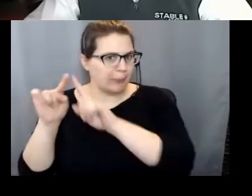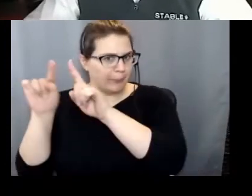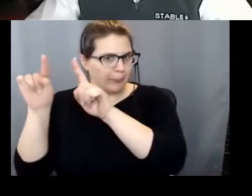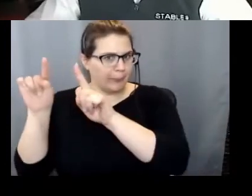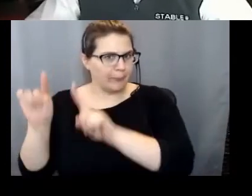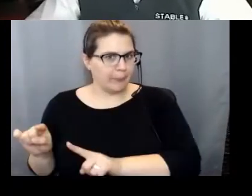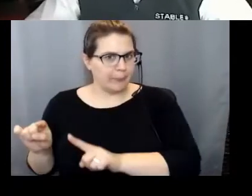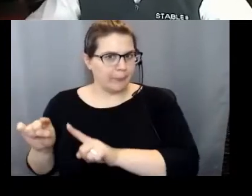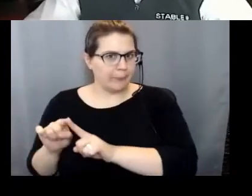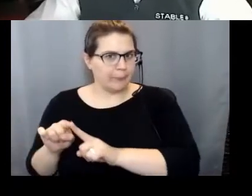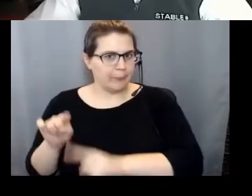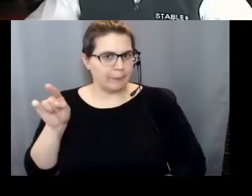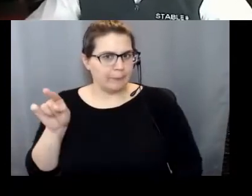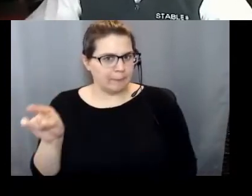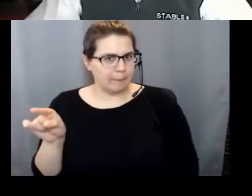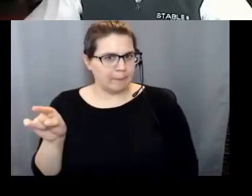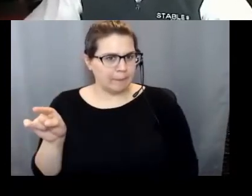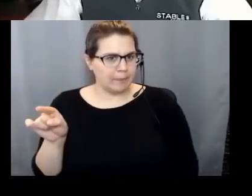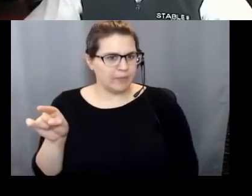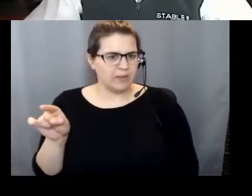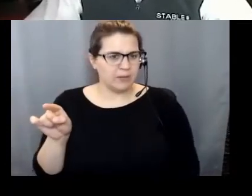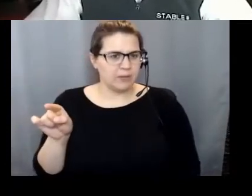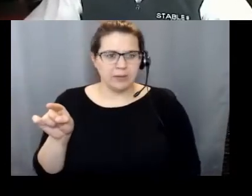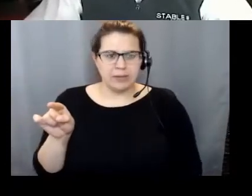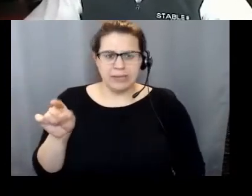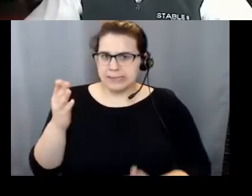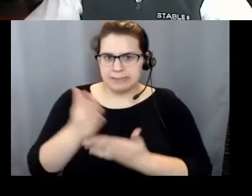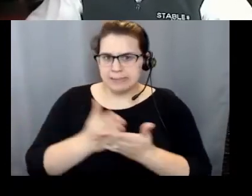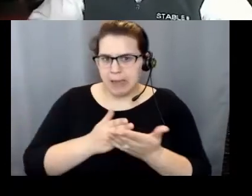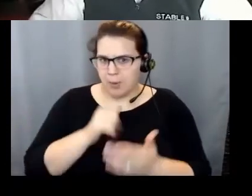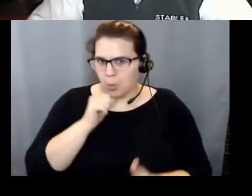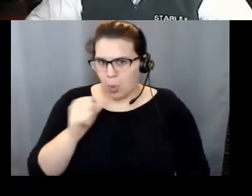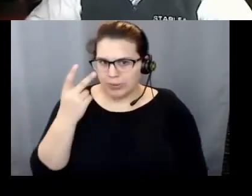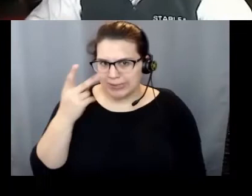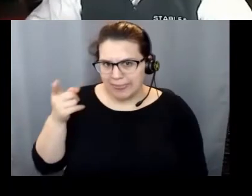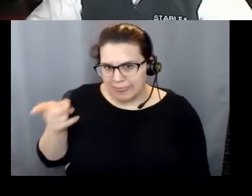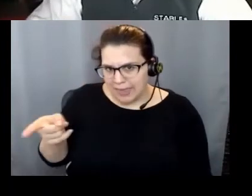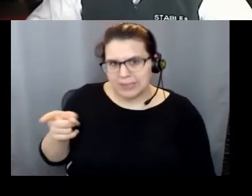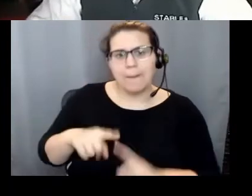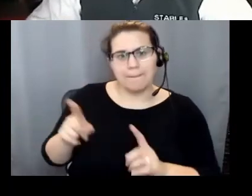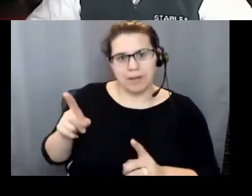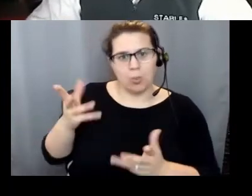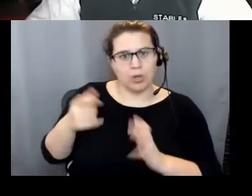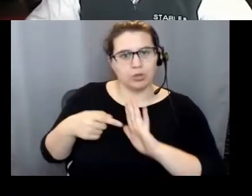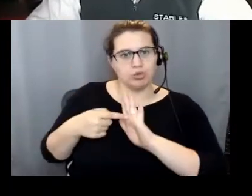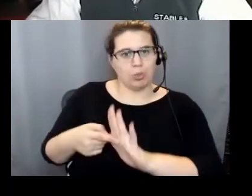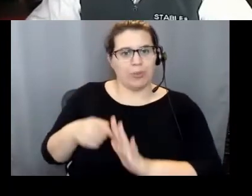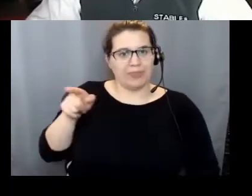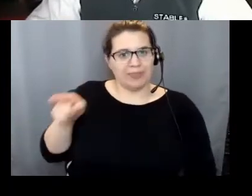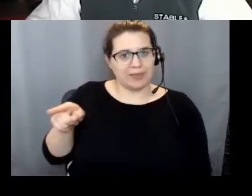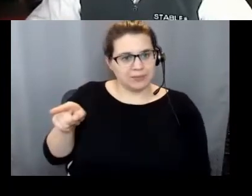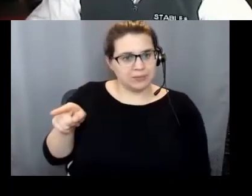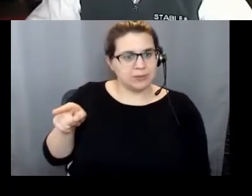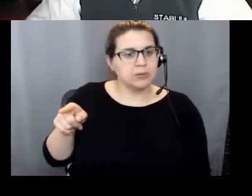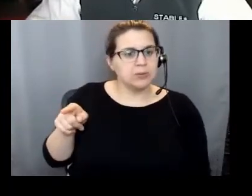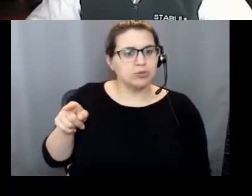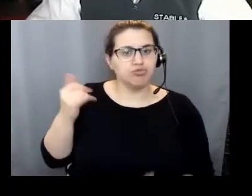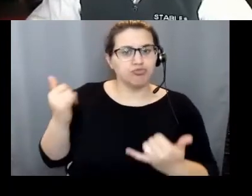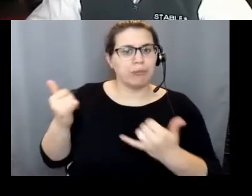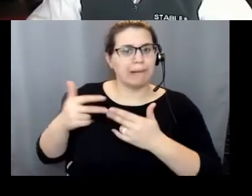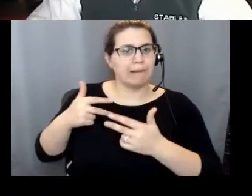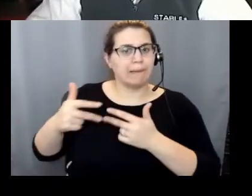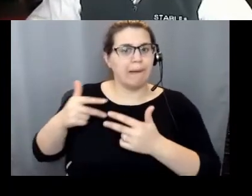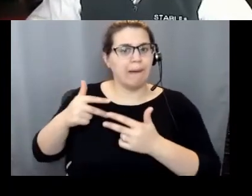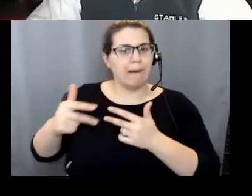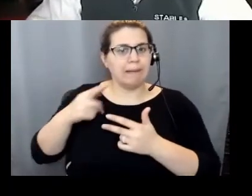Some of the slides you'll see through our walkthrough will not always show this, but I wanted to point this out. Currently it is grayed out and it